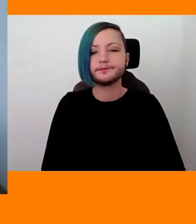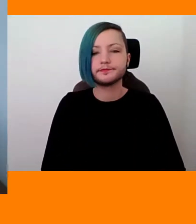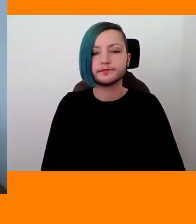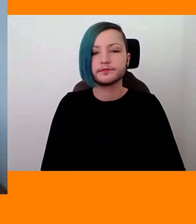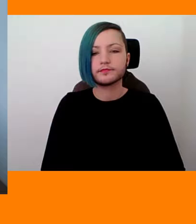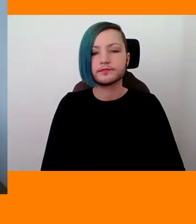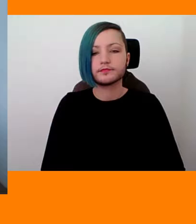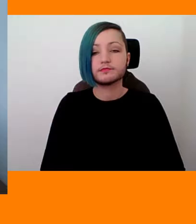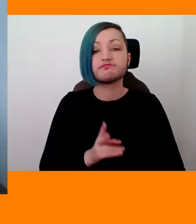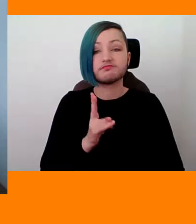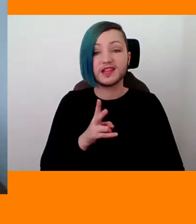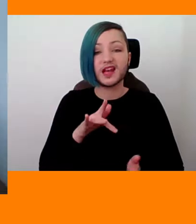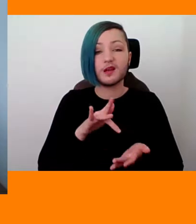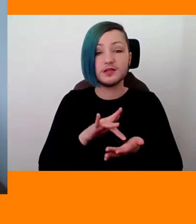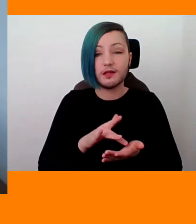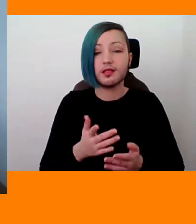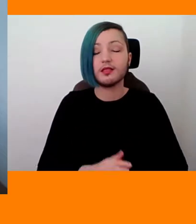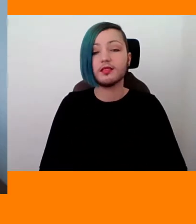Same again in the middle.